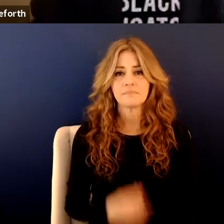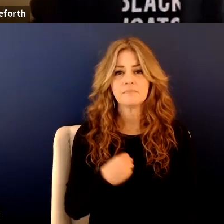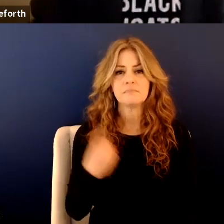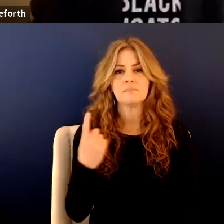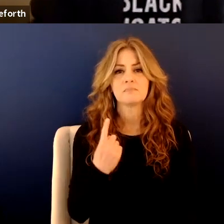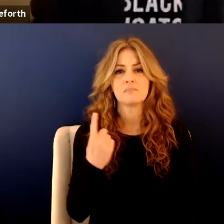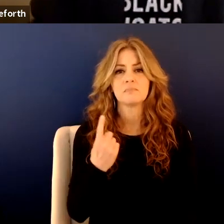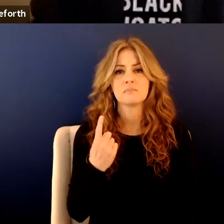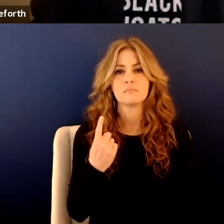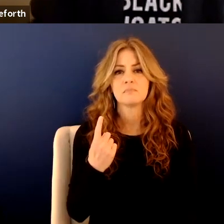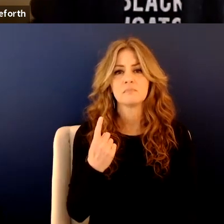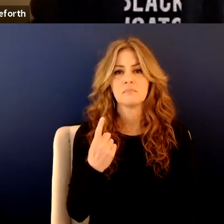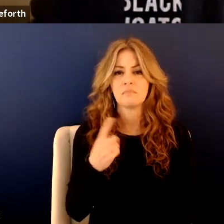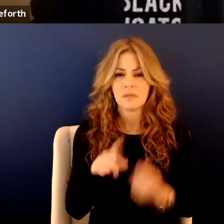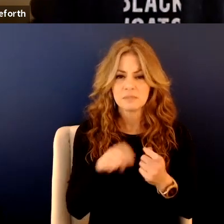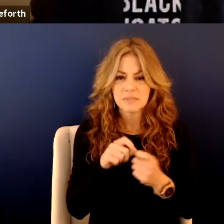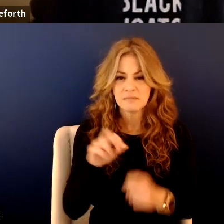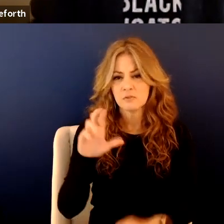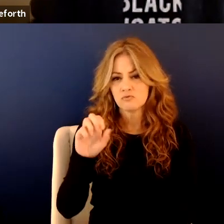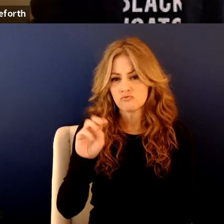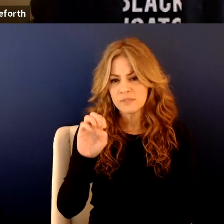I was just wondering what was meant specifically by remediation.